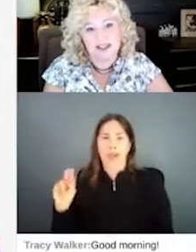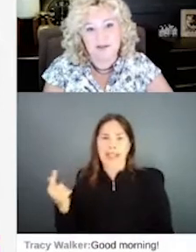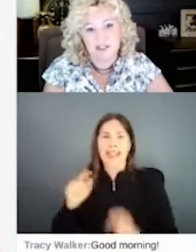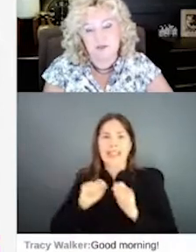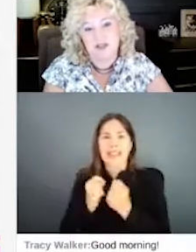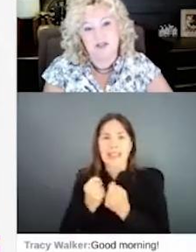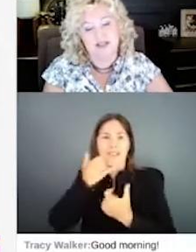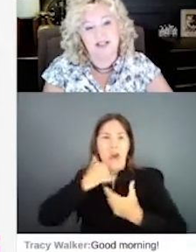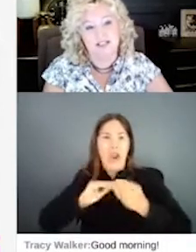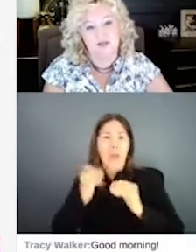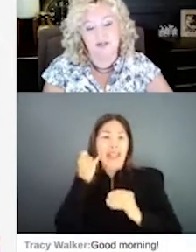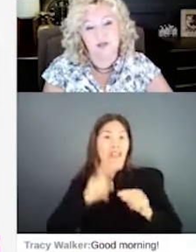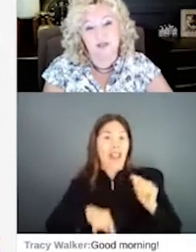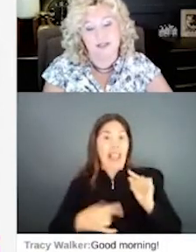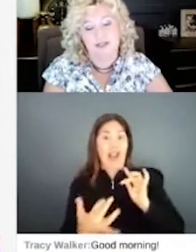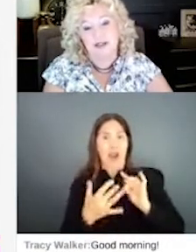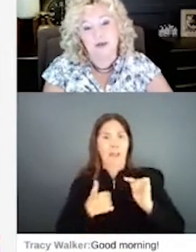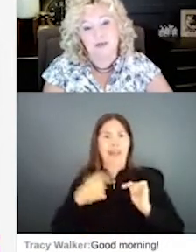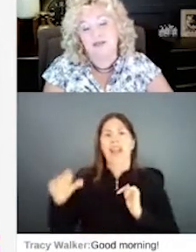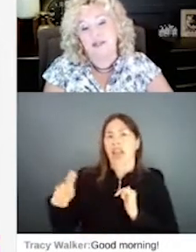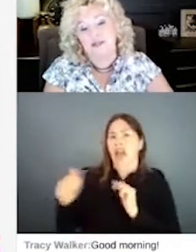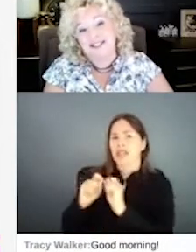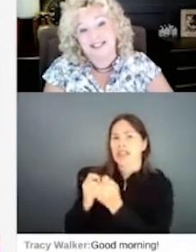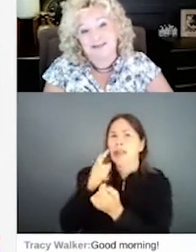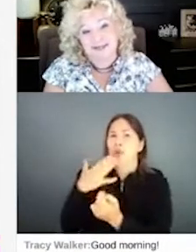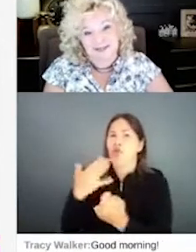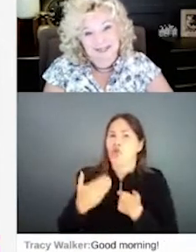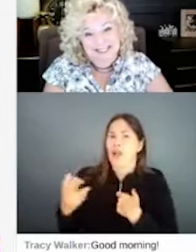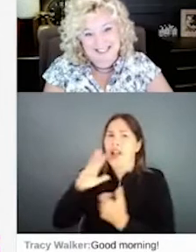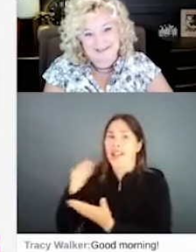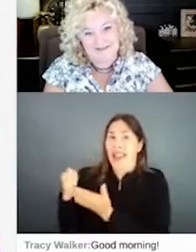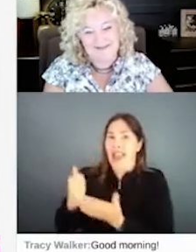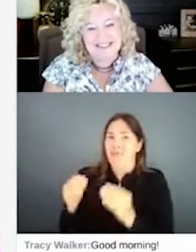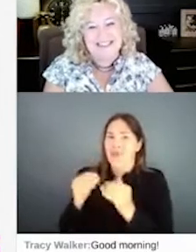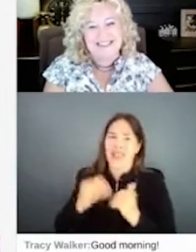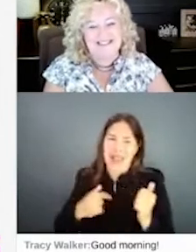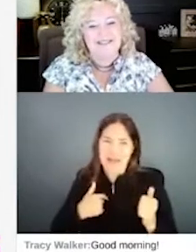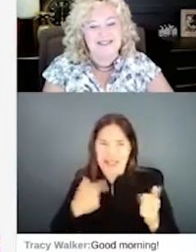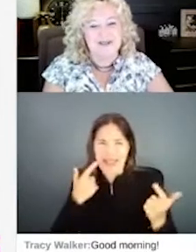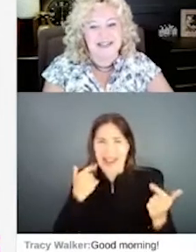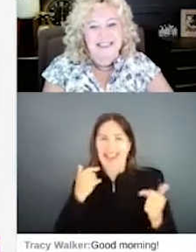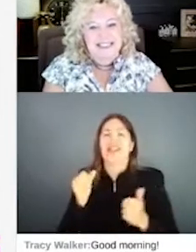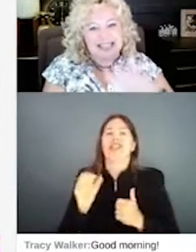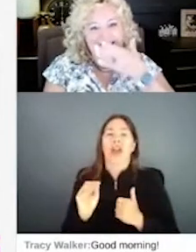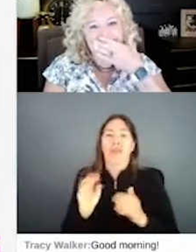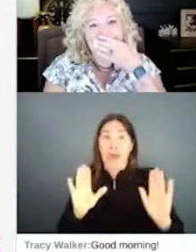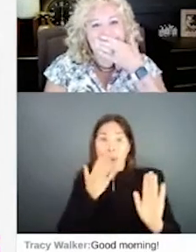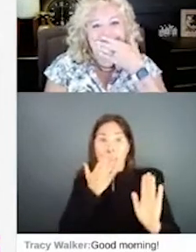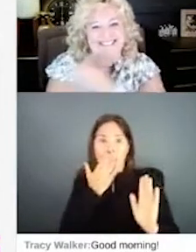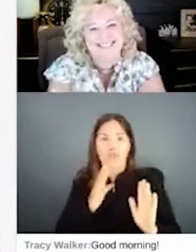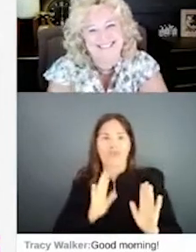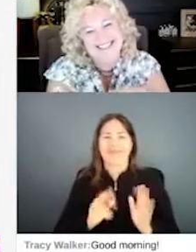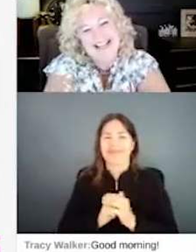reach me, they're an excellent resource and probably even know 10 times as much as I know. So, did I just say that out loud?